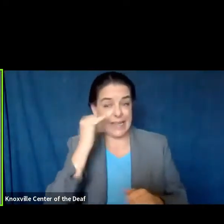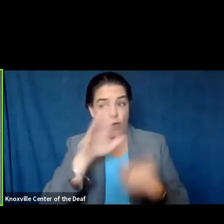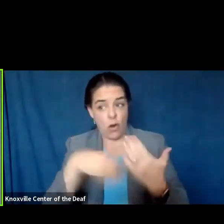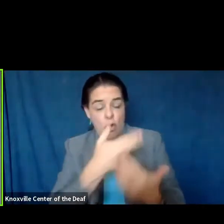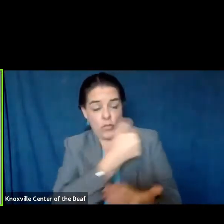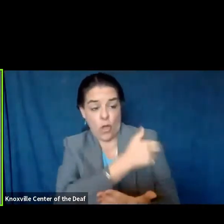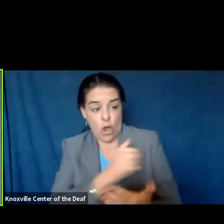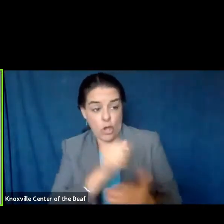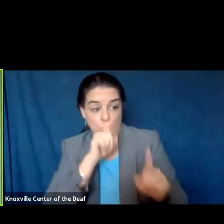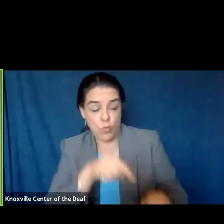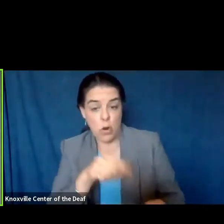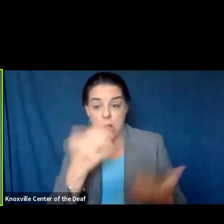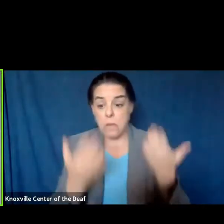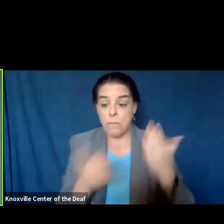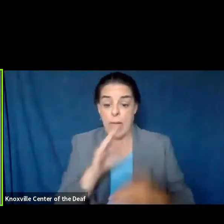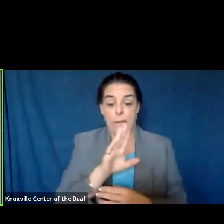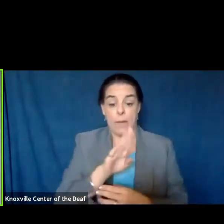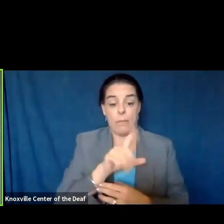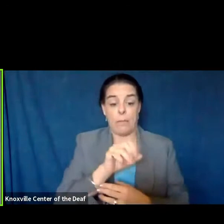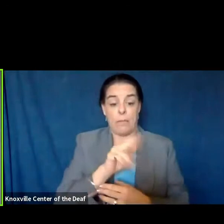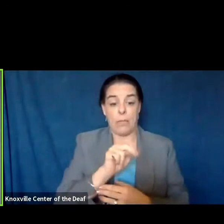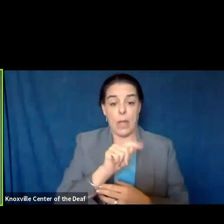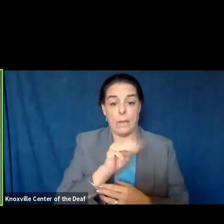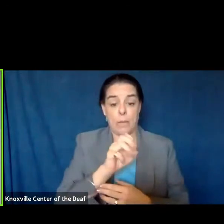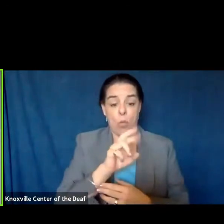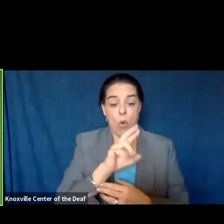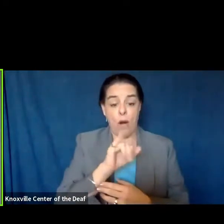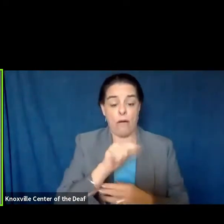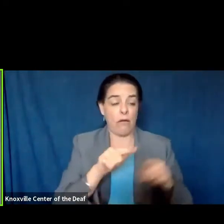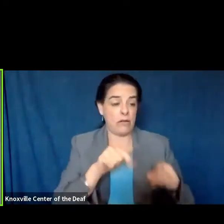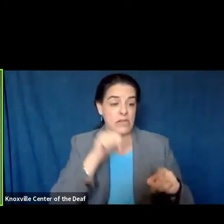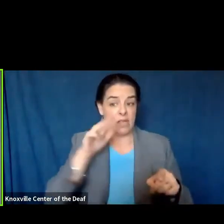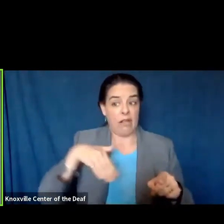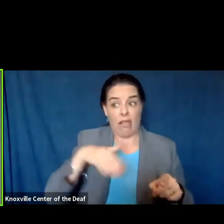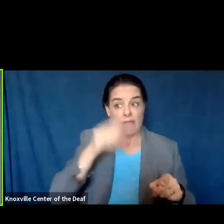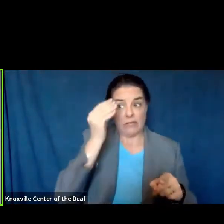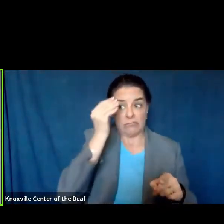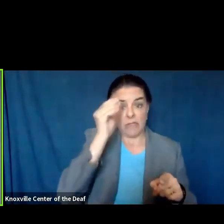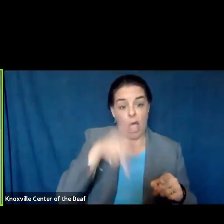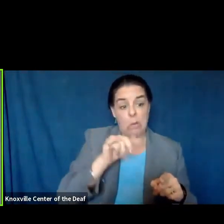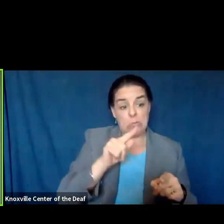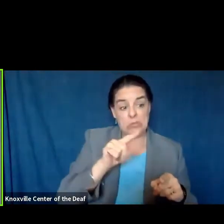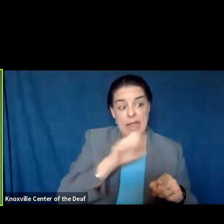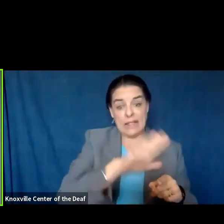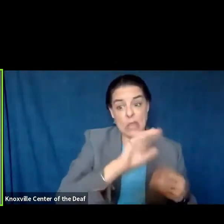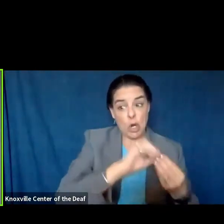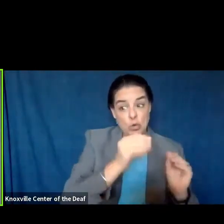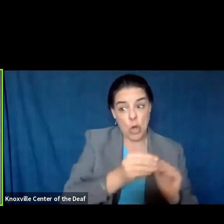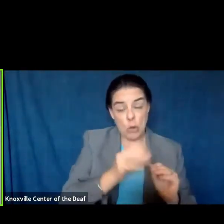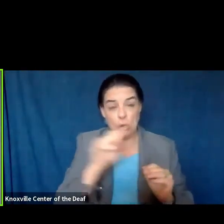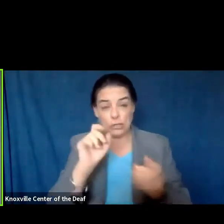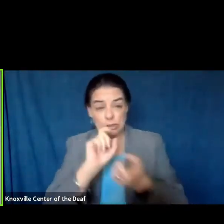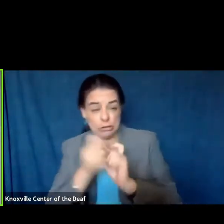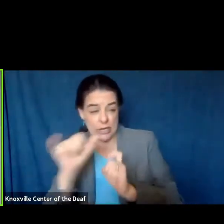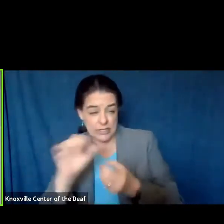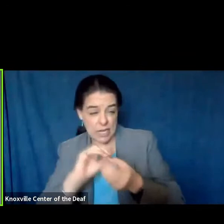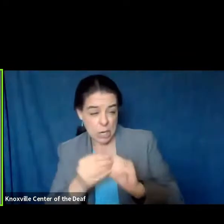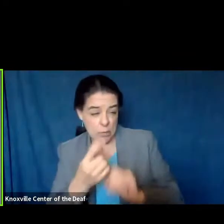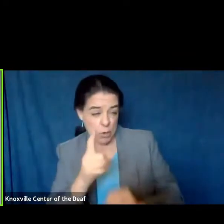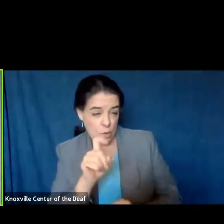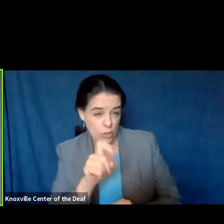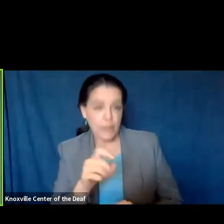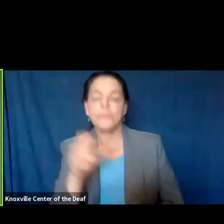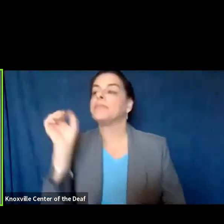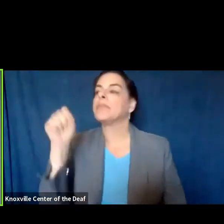could Blunt Memorial just have not updated their numbers and thus the system assumed no beds available? Yes, I can see that they had